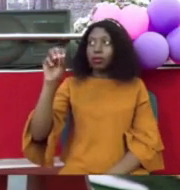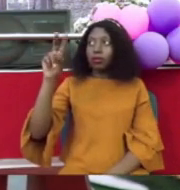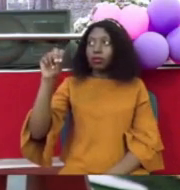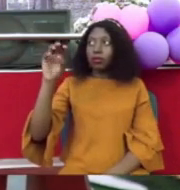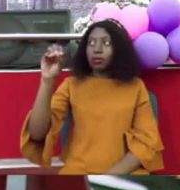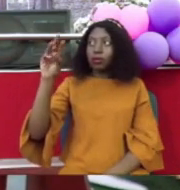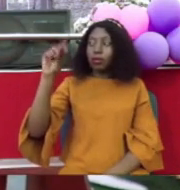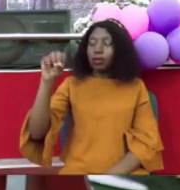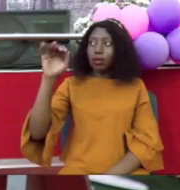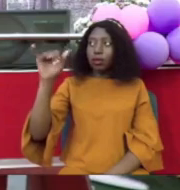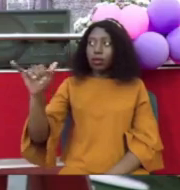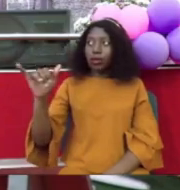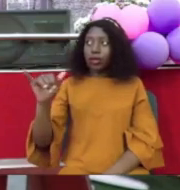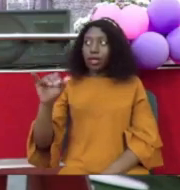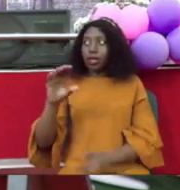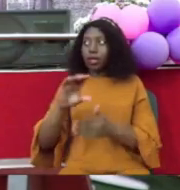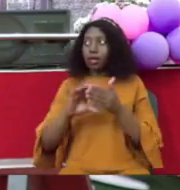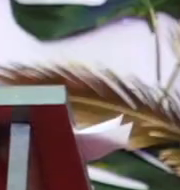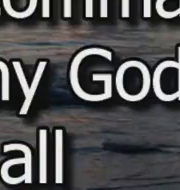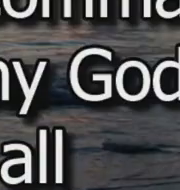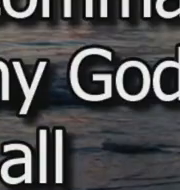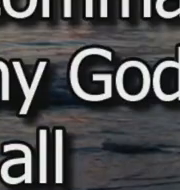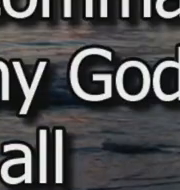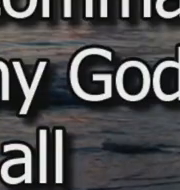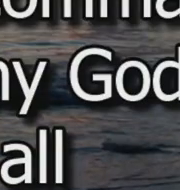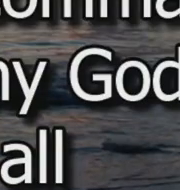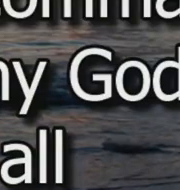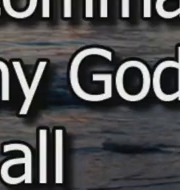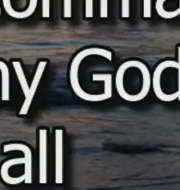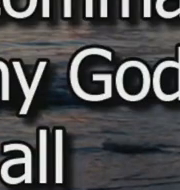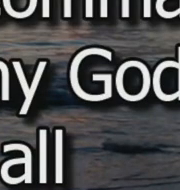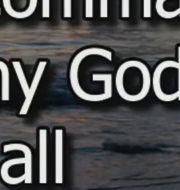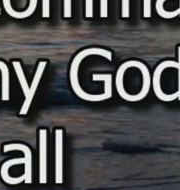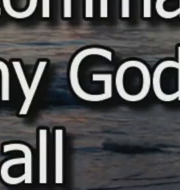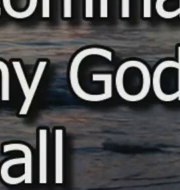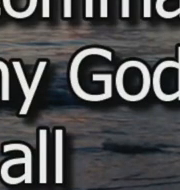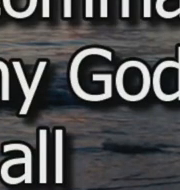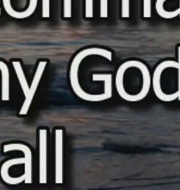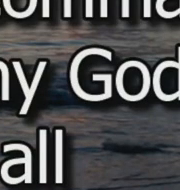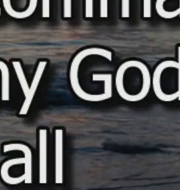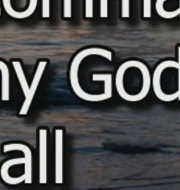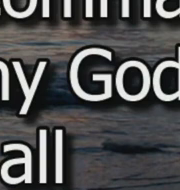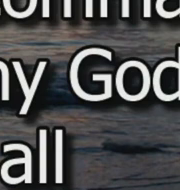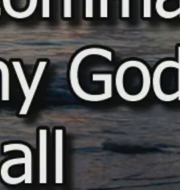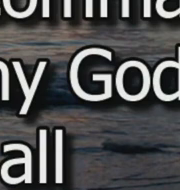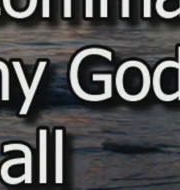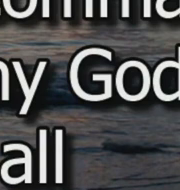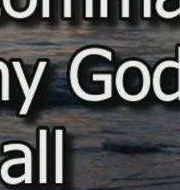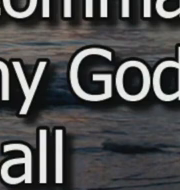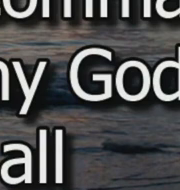28:1-14. Matendo ya mitume 28:1-14. Those are the blessings God gave us. Hizo ni